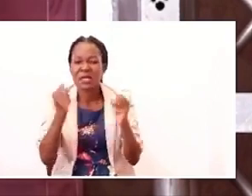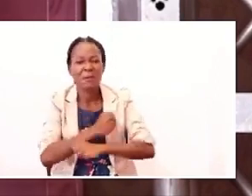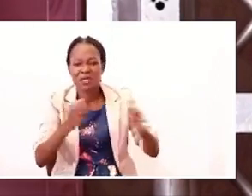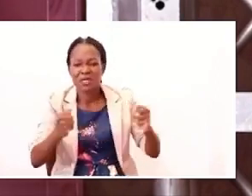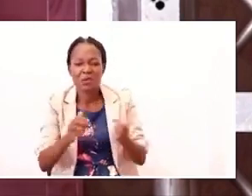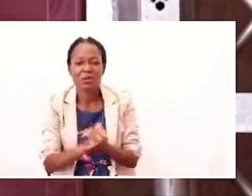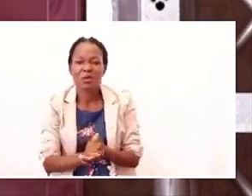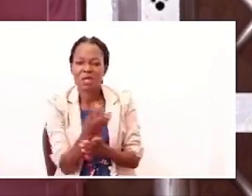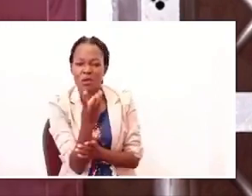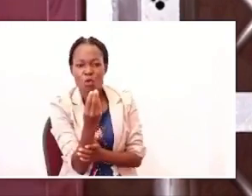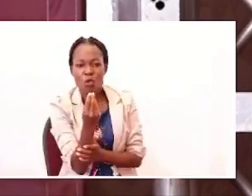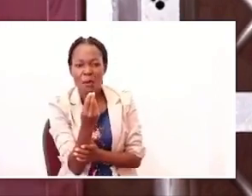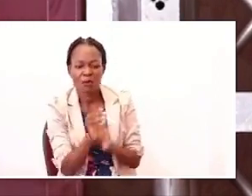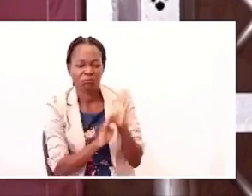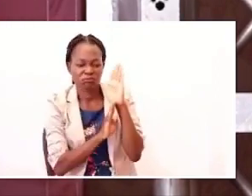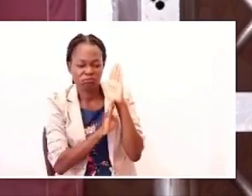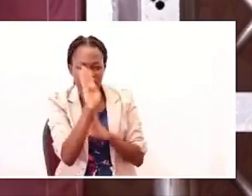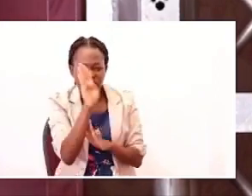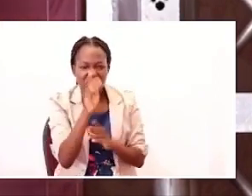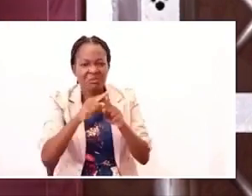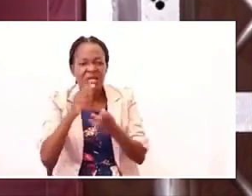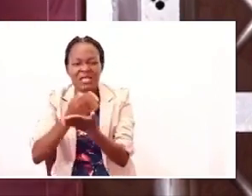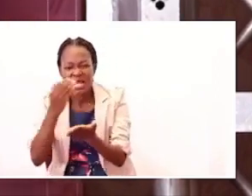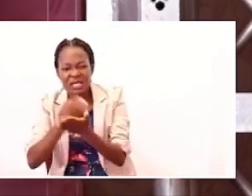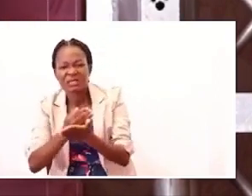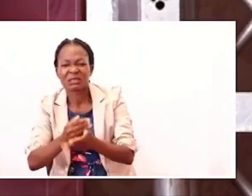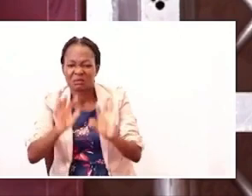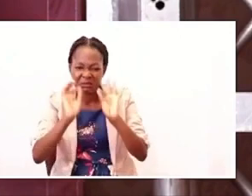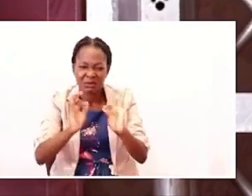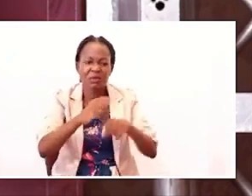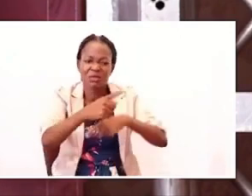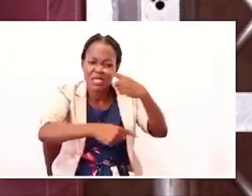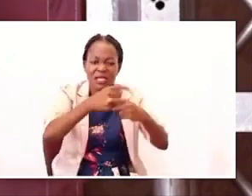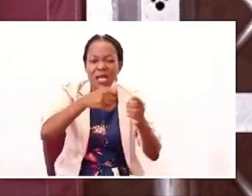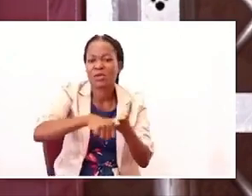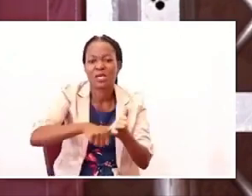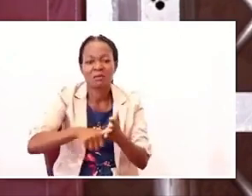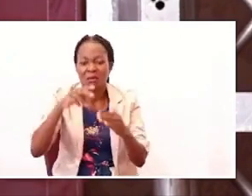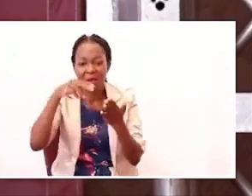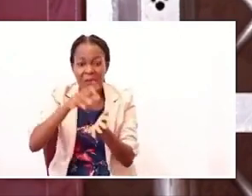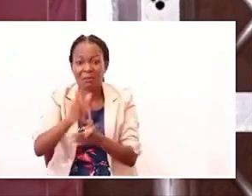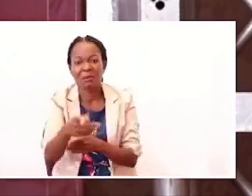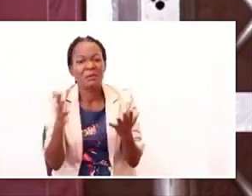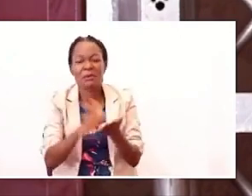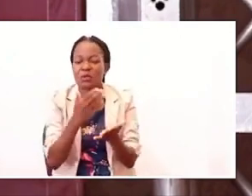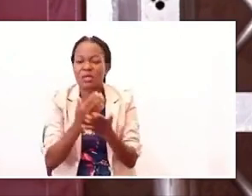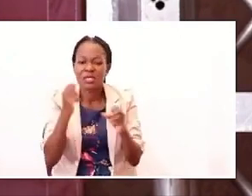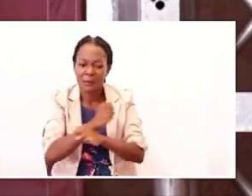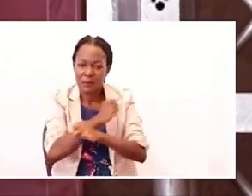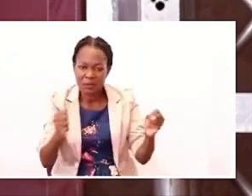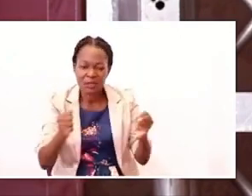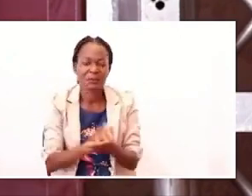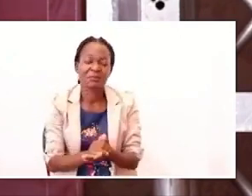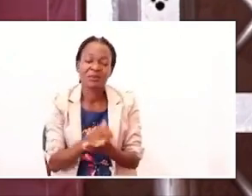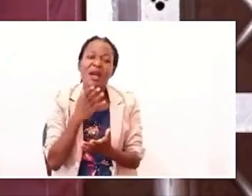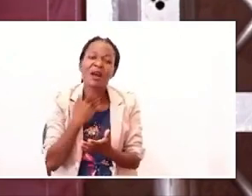grow our economies and our tax bases to be able to have sustainable debt. And because we cannot contract sustainable debt on